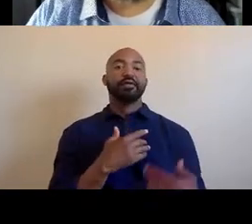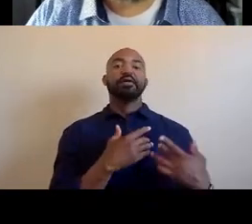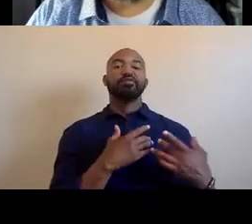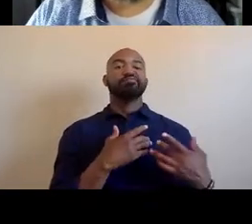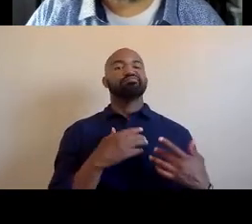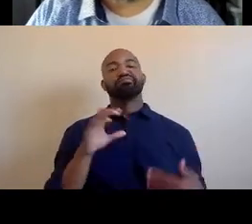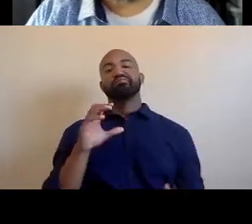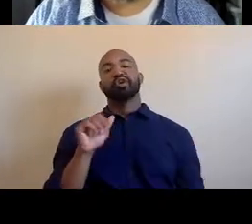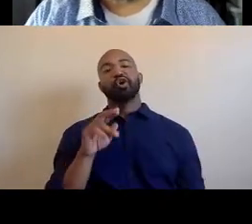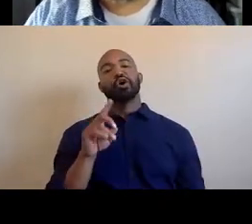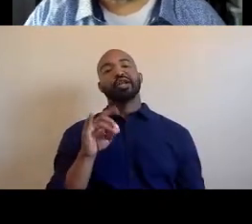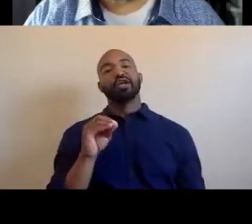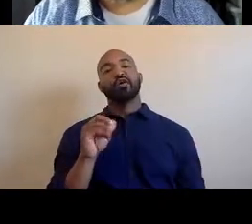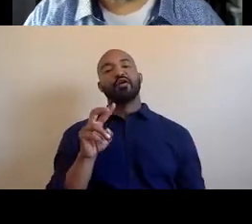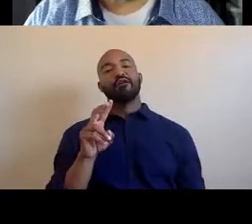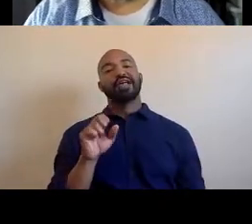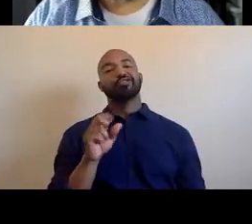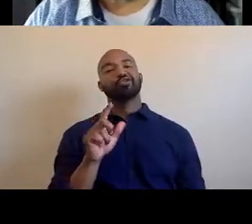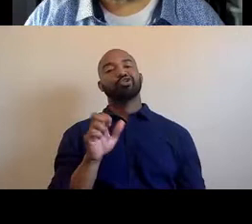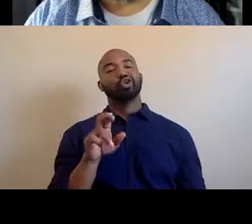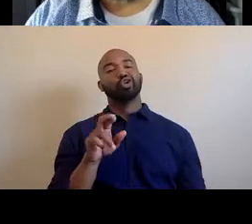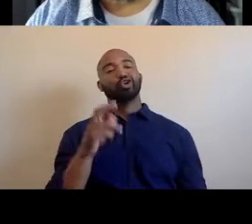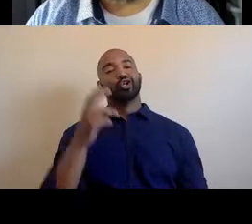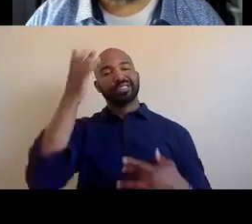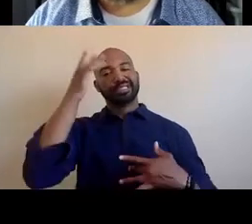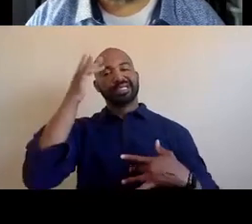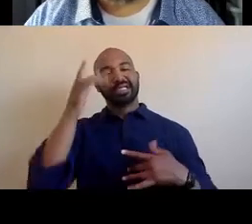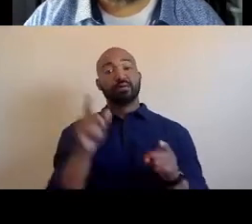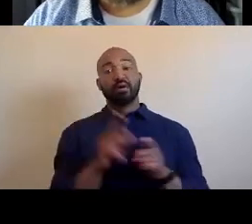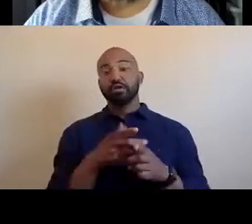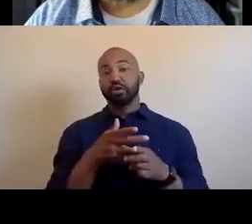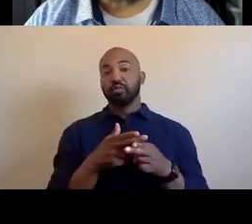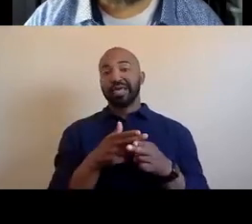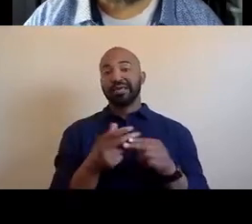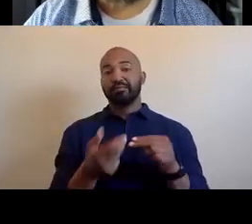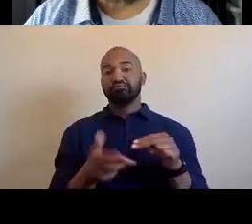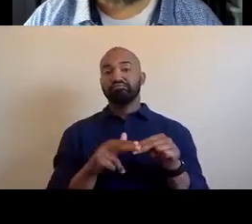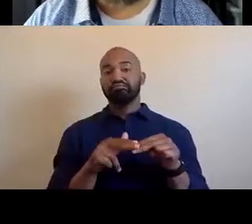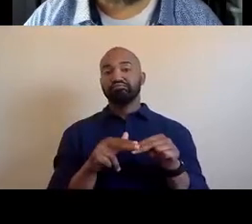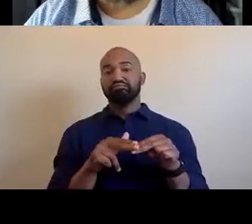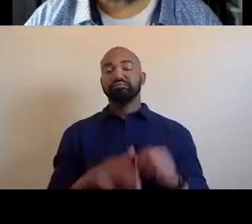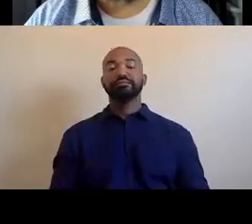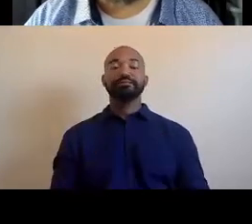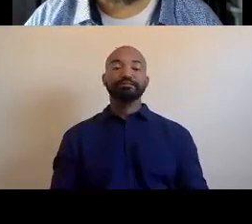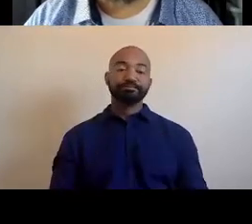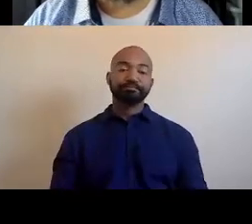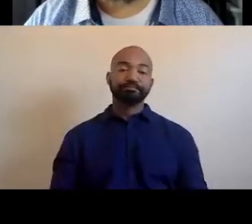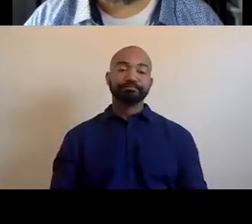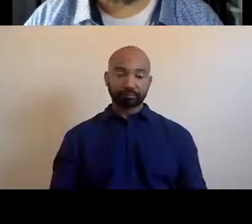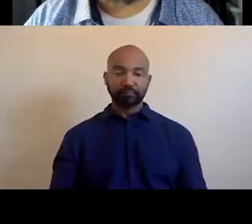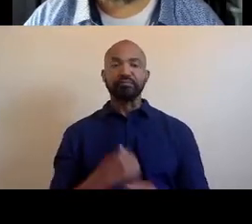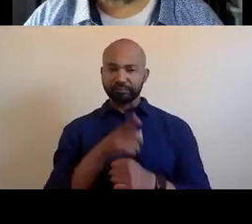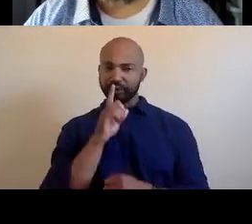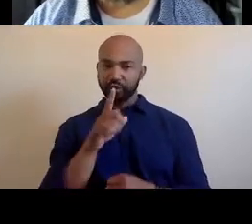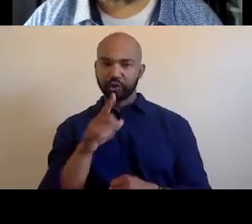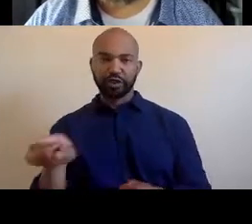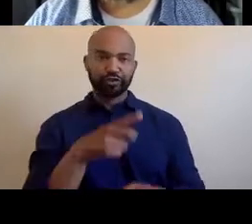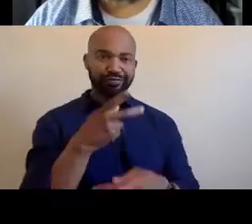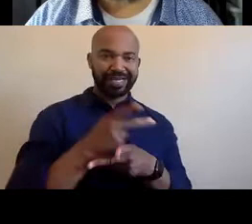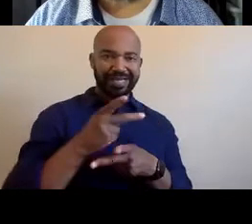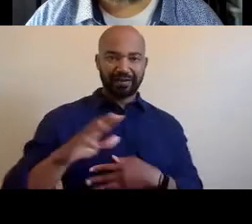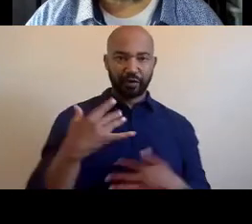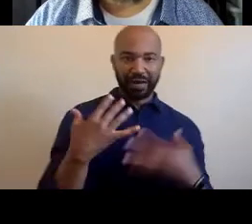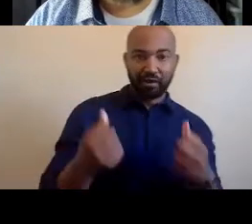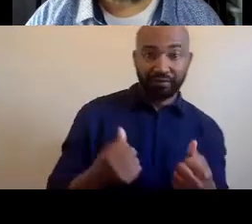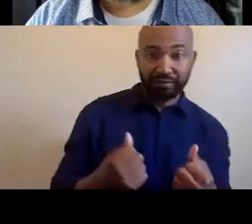So it's important to consider how you are also taking care of your health in the ways that you